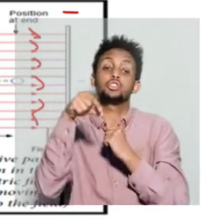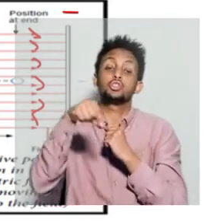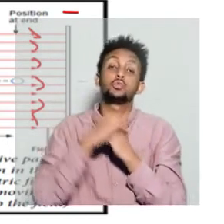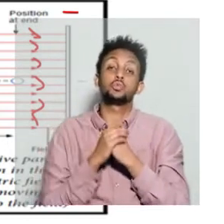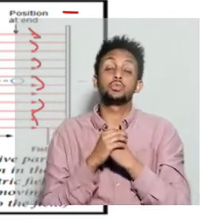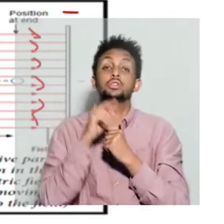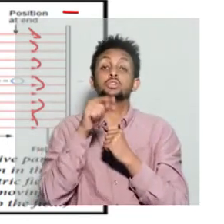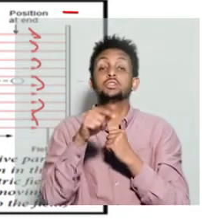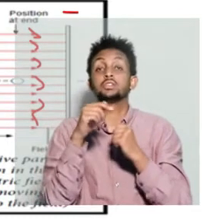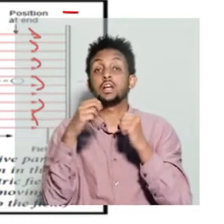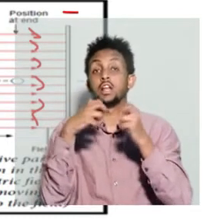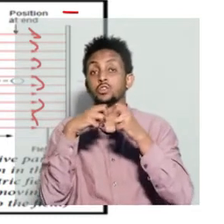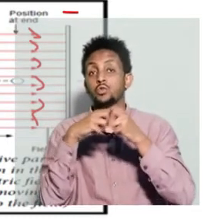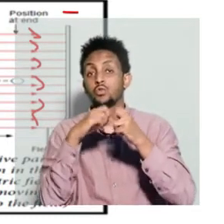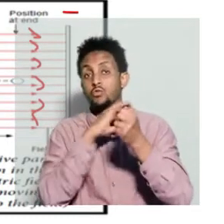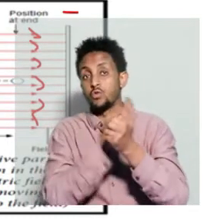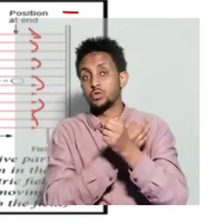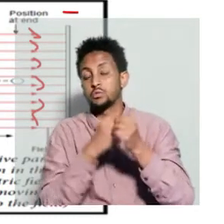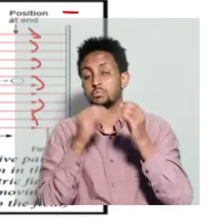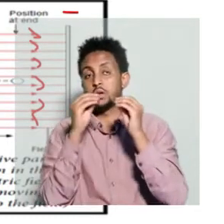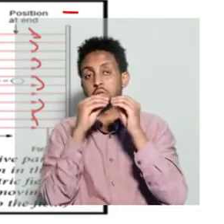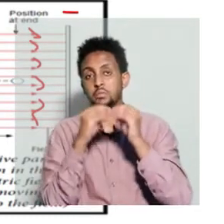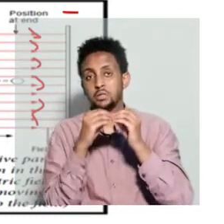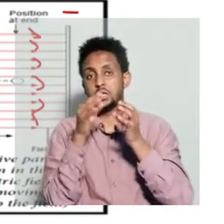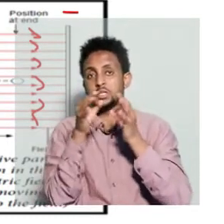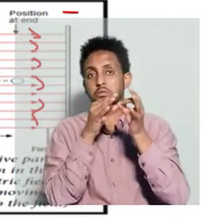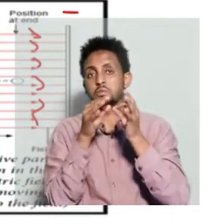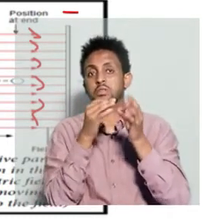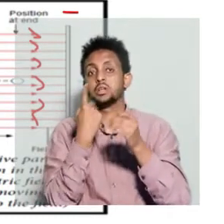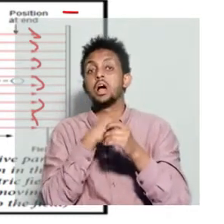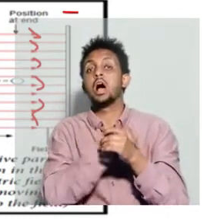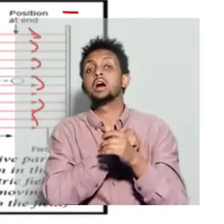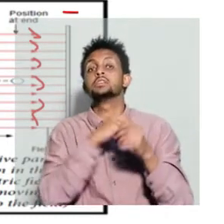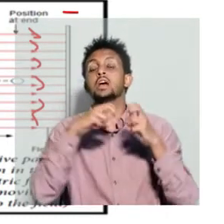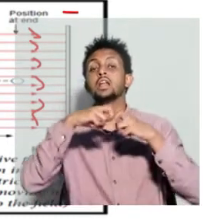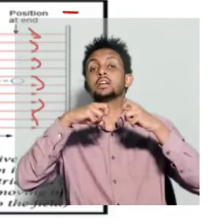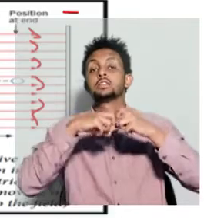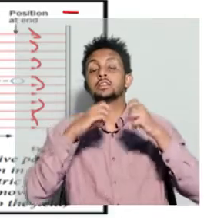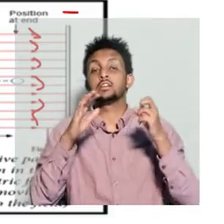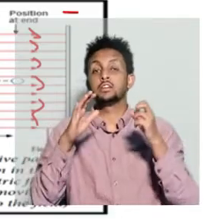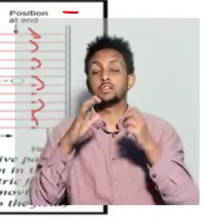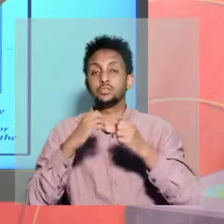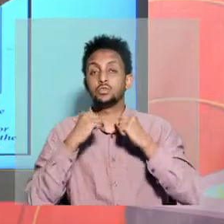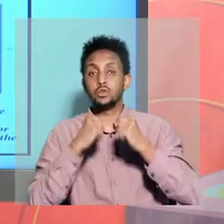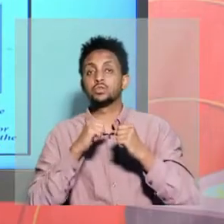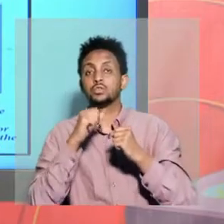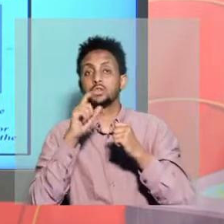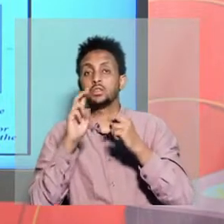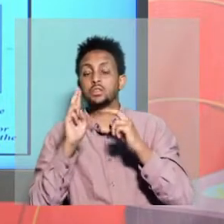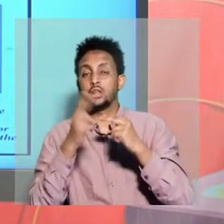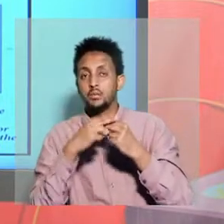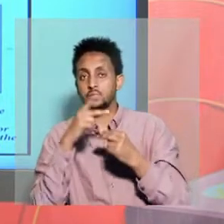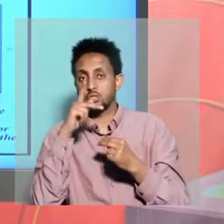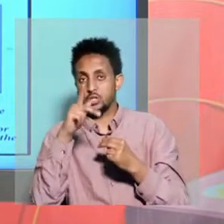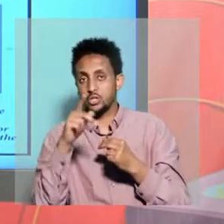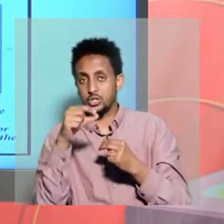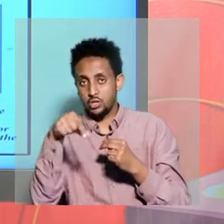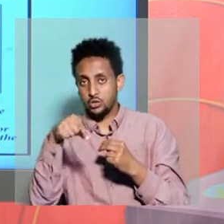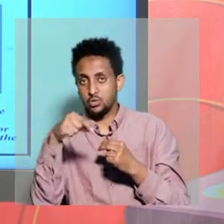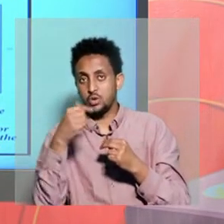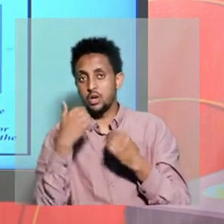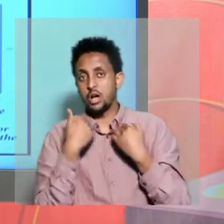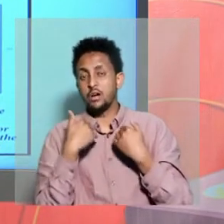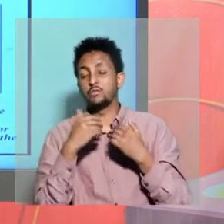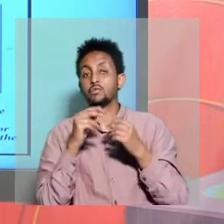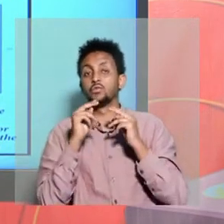From this, the electrostatic force can be mathematically expressed as the electric field strength times Q. So here you have a